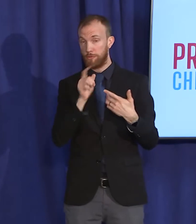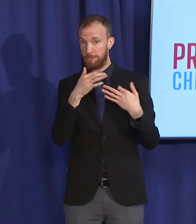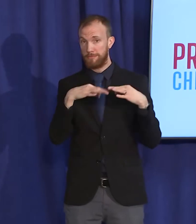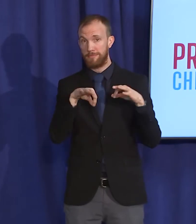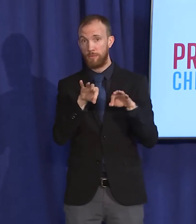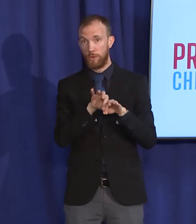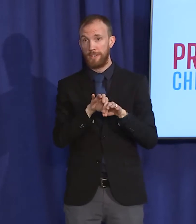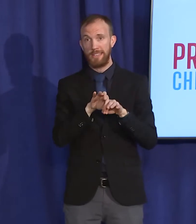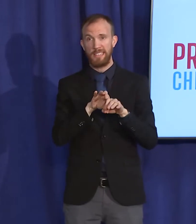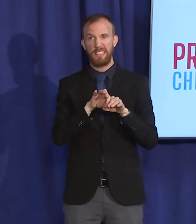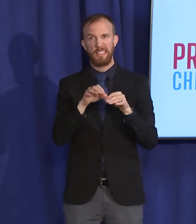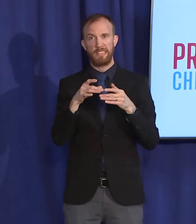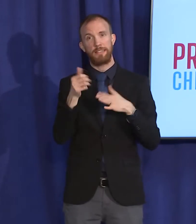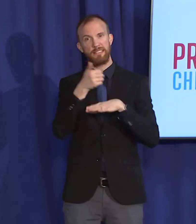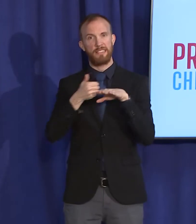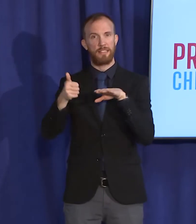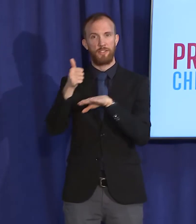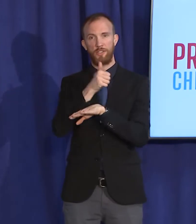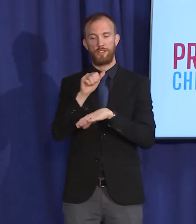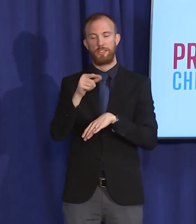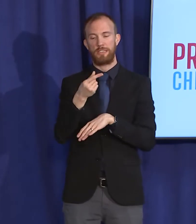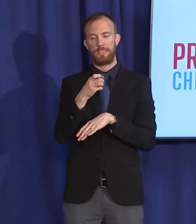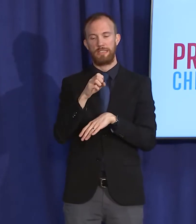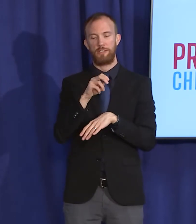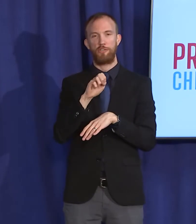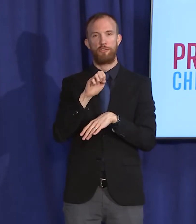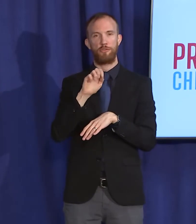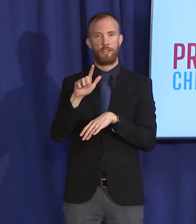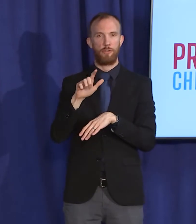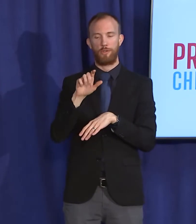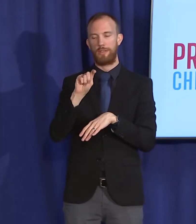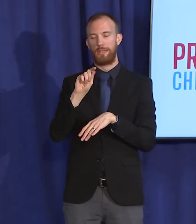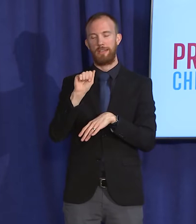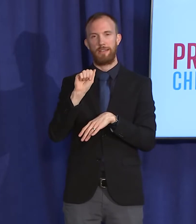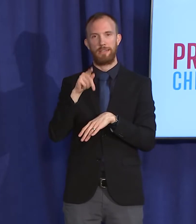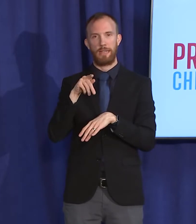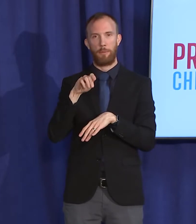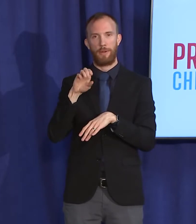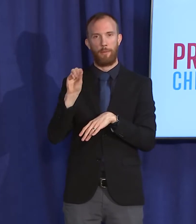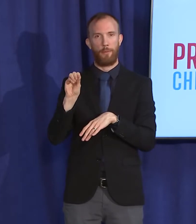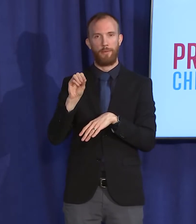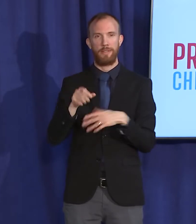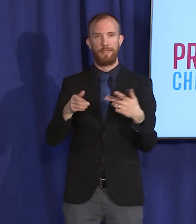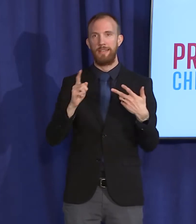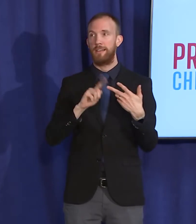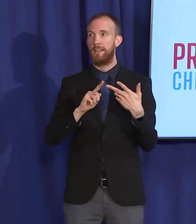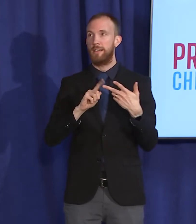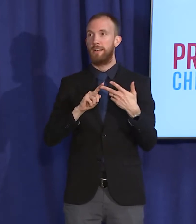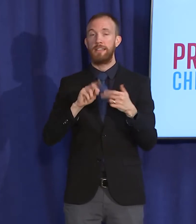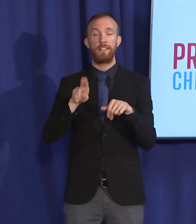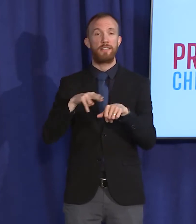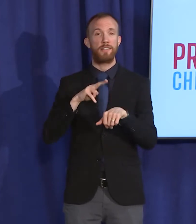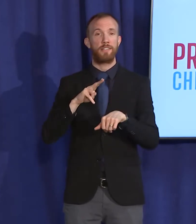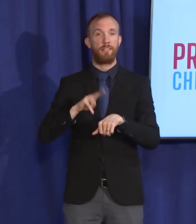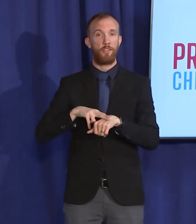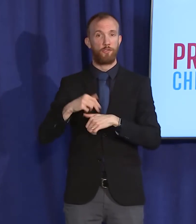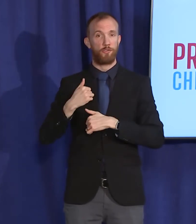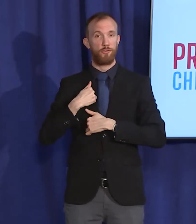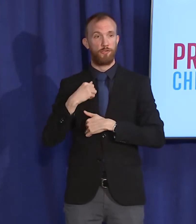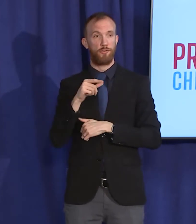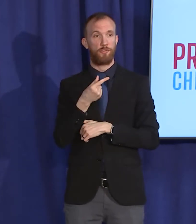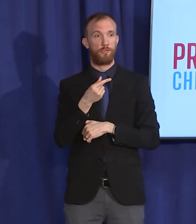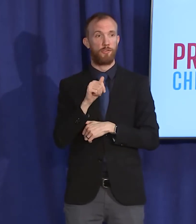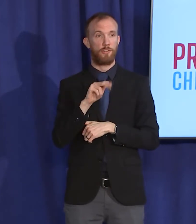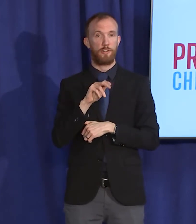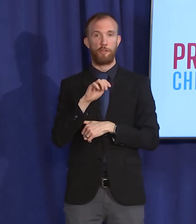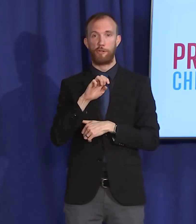General Tate Nadeau. I also want to thank the National Guardsmen who were there. There were many who were there